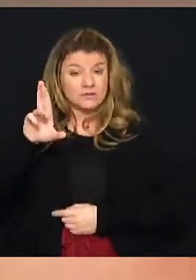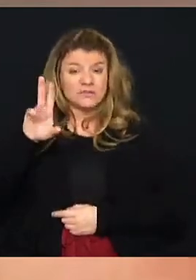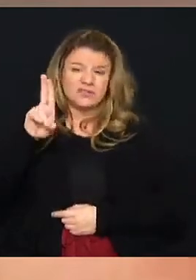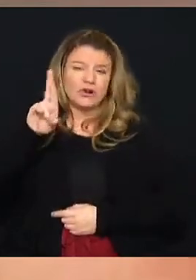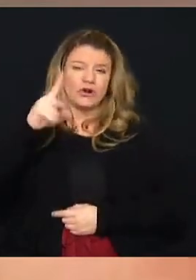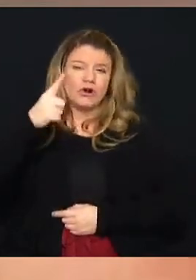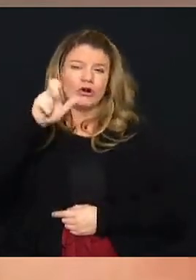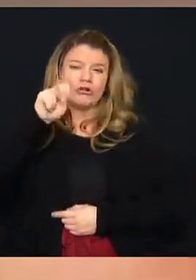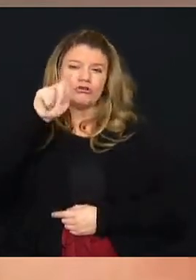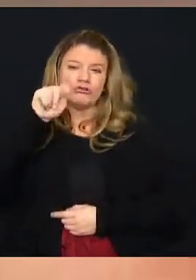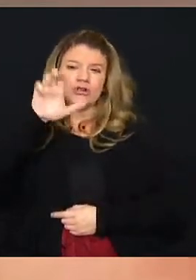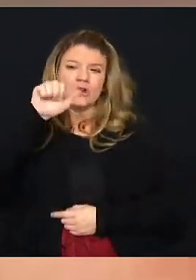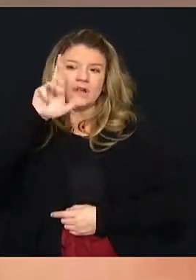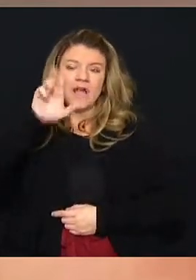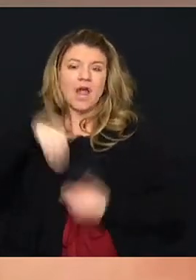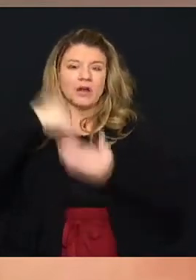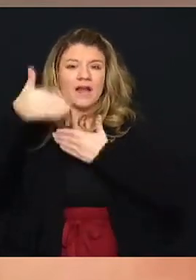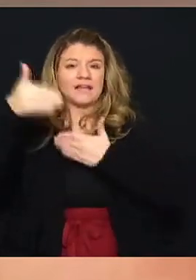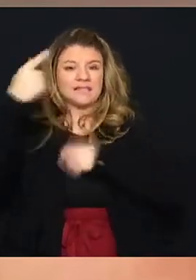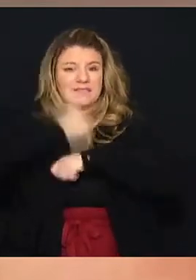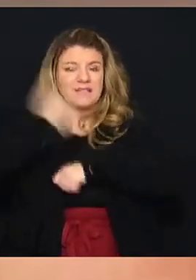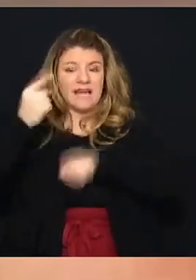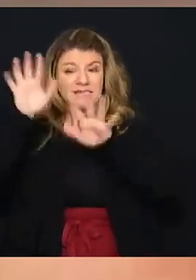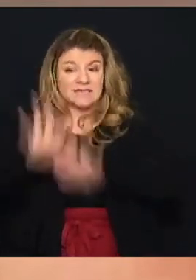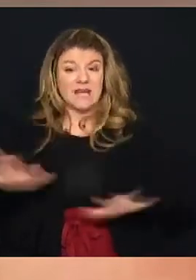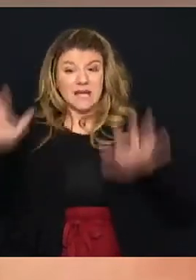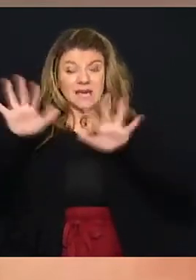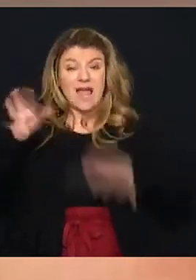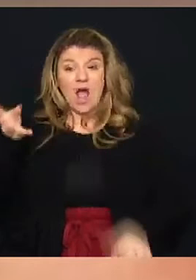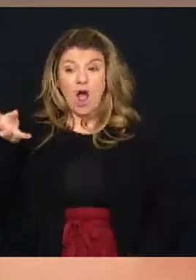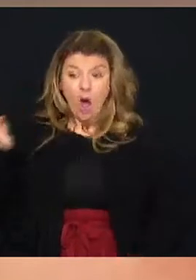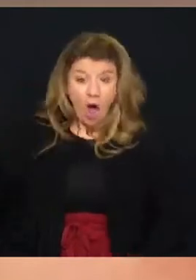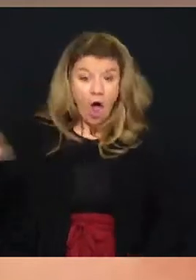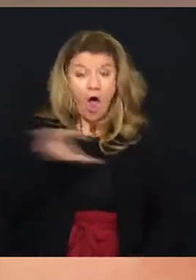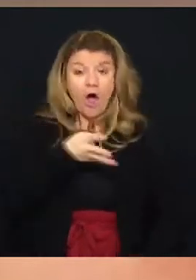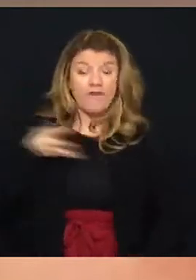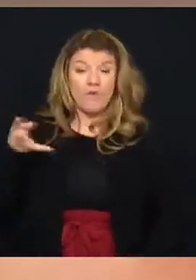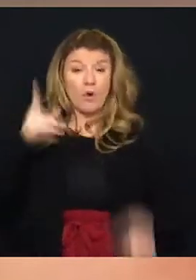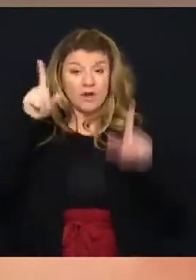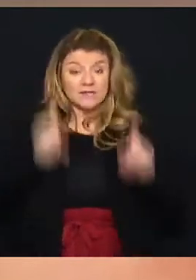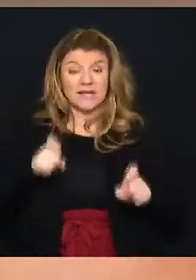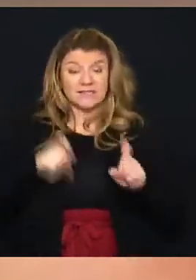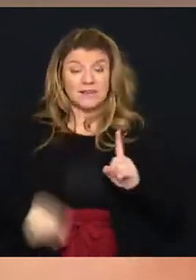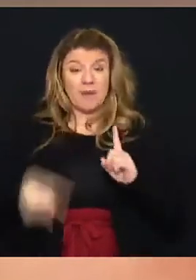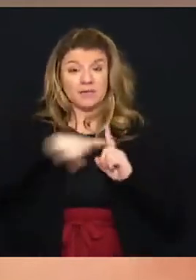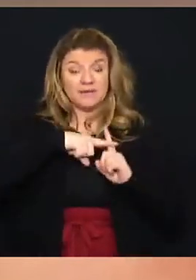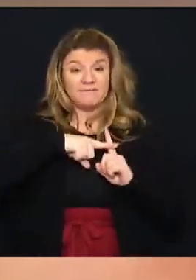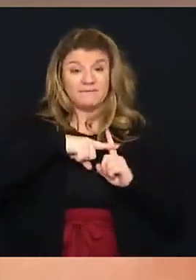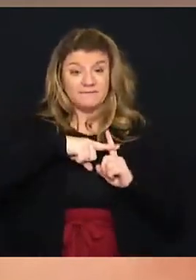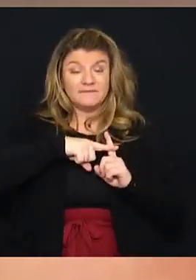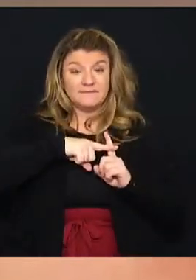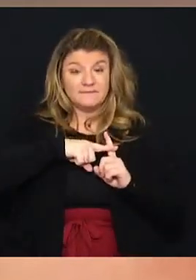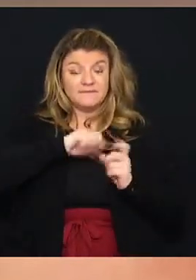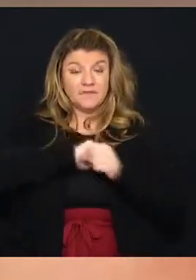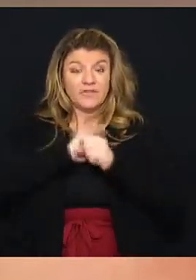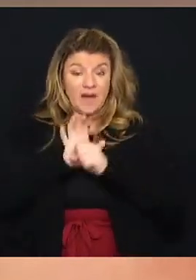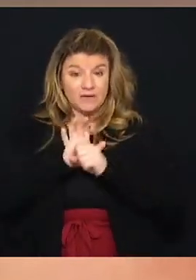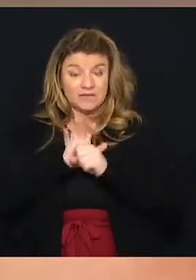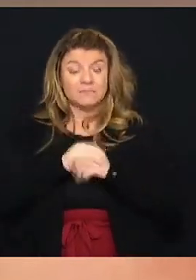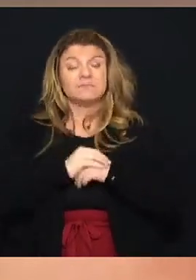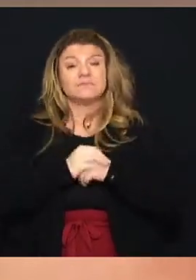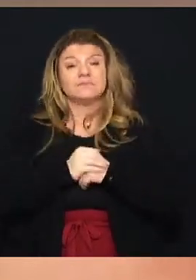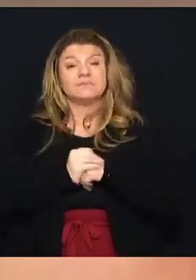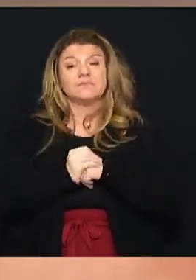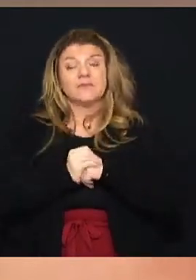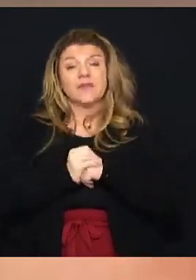the next day on Sunday. All four tested positive. for the virus. We talked to